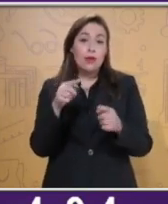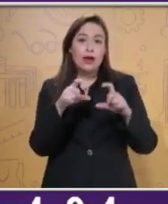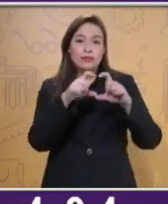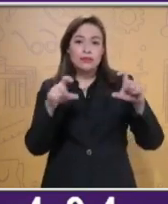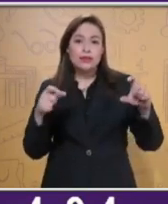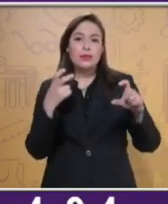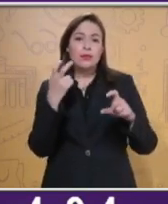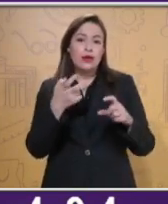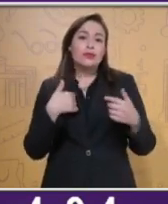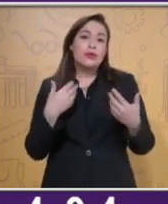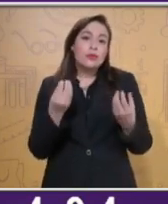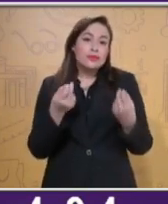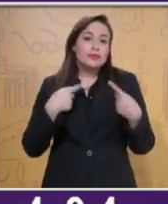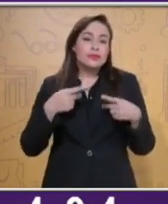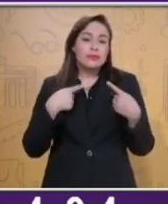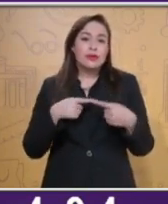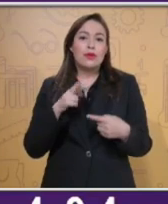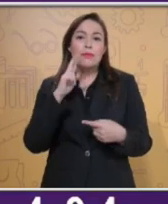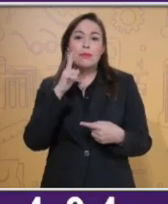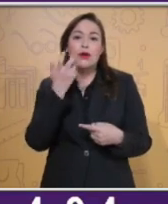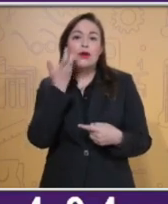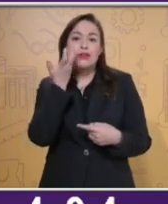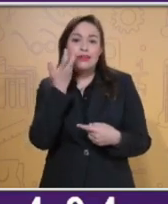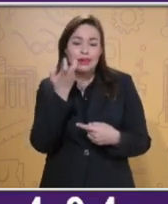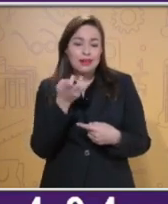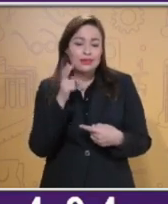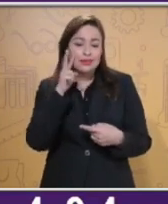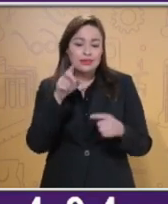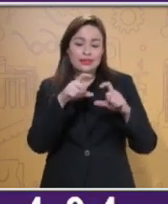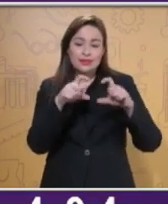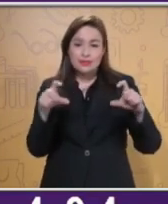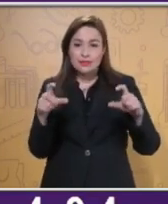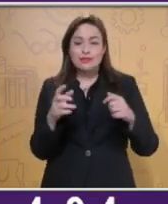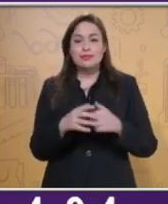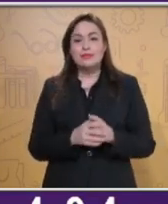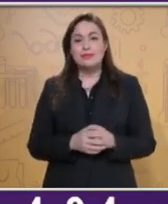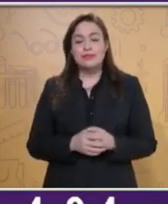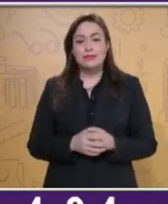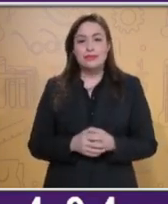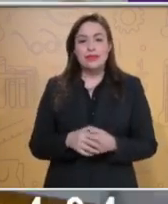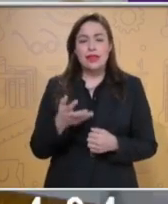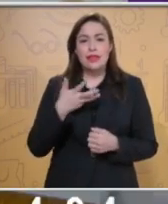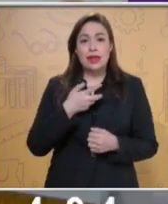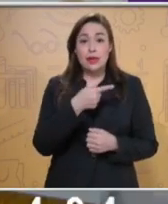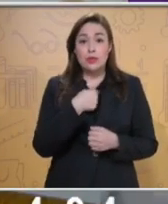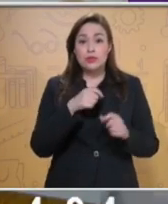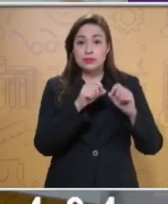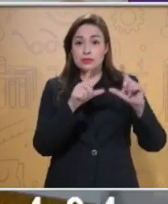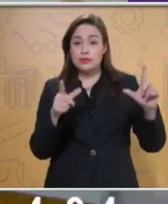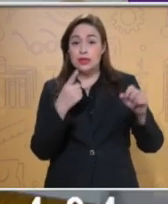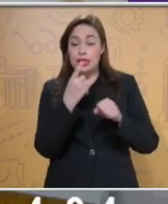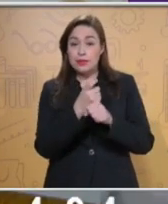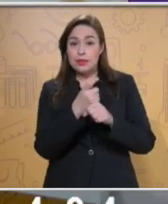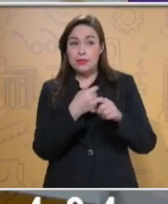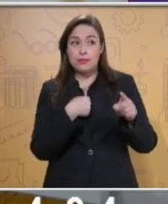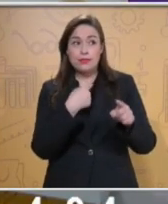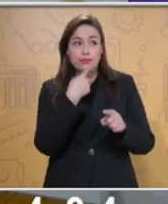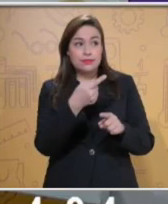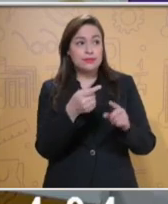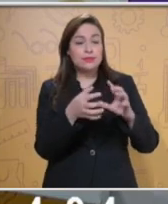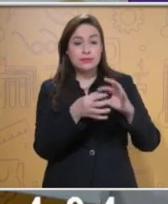you prefer that kind of genre. We have three different comic strips in the screen. The first one, it's about